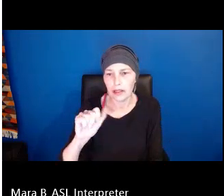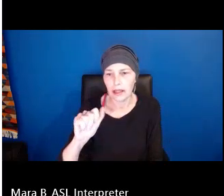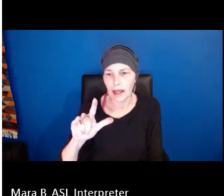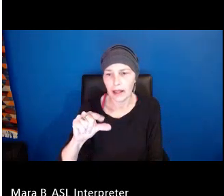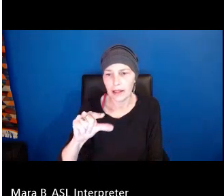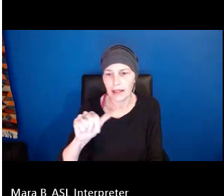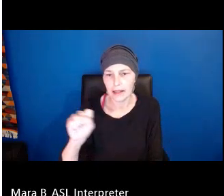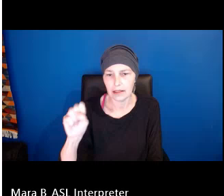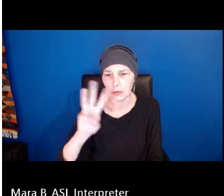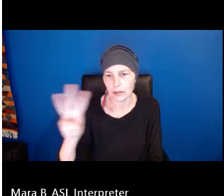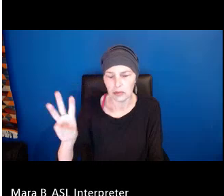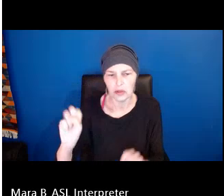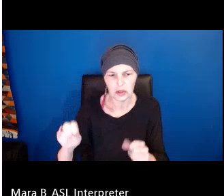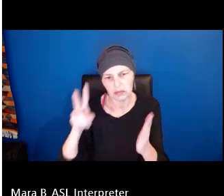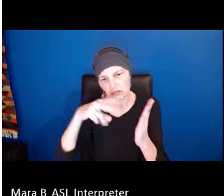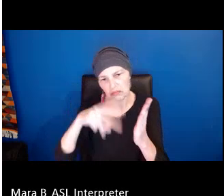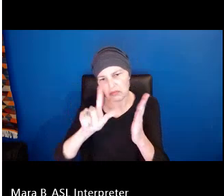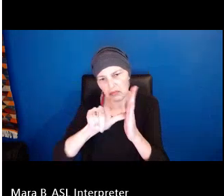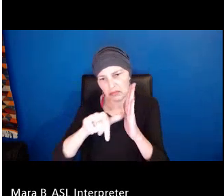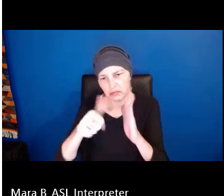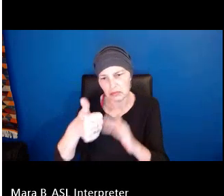time.